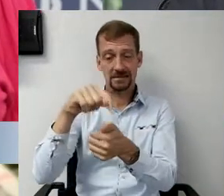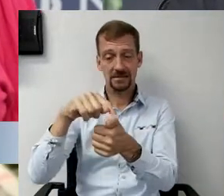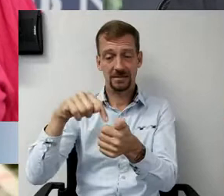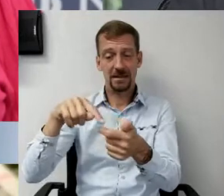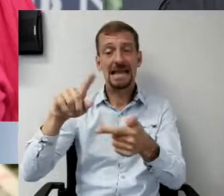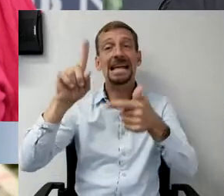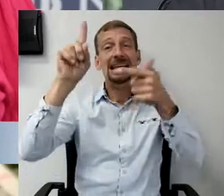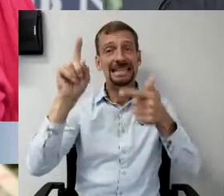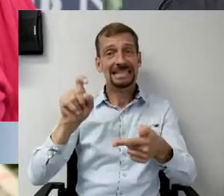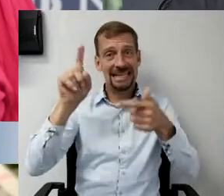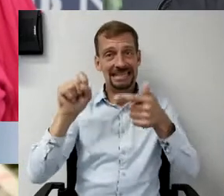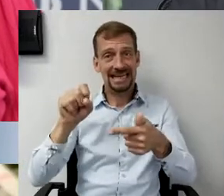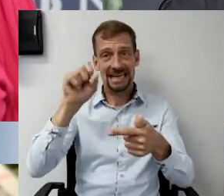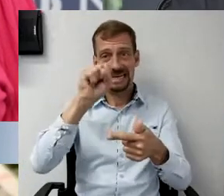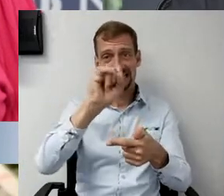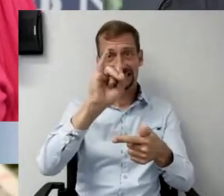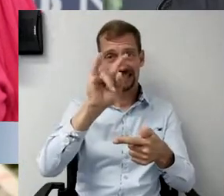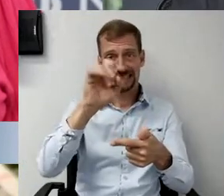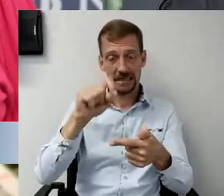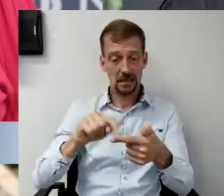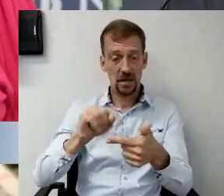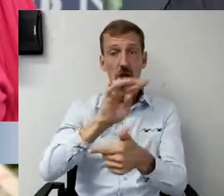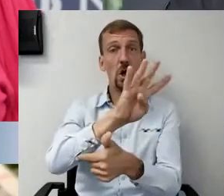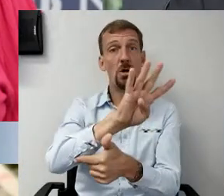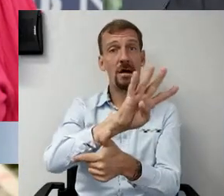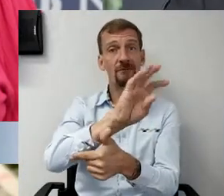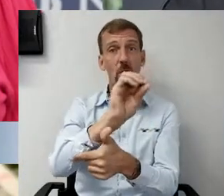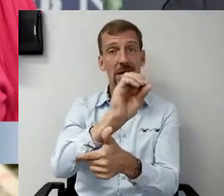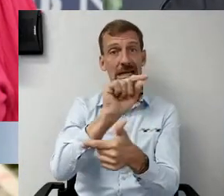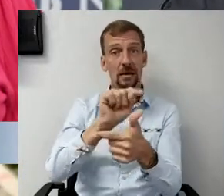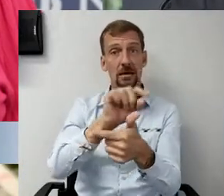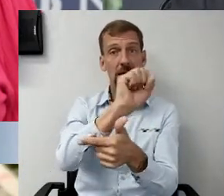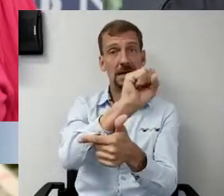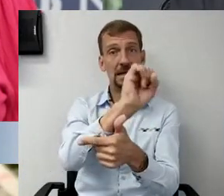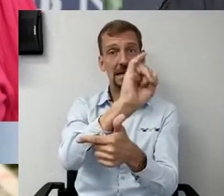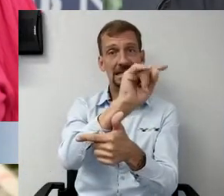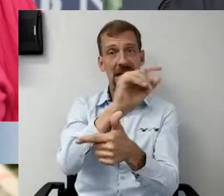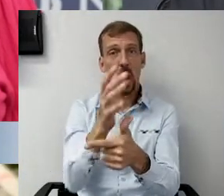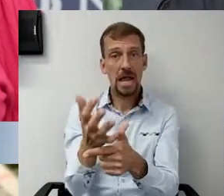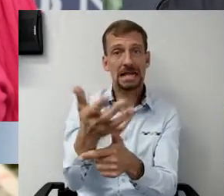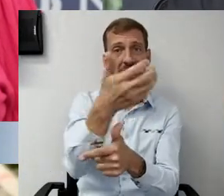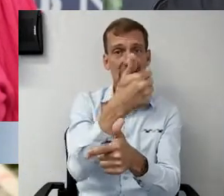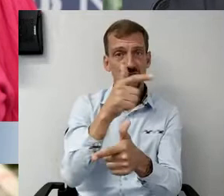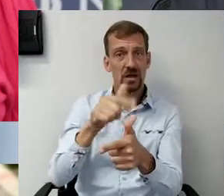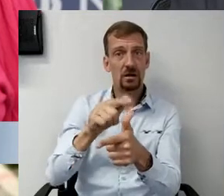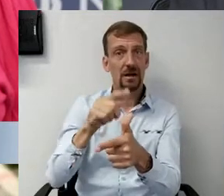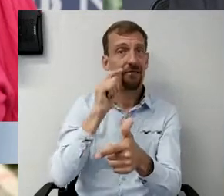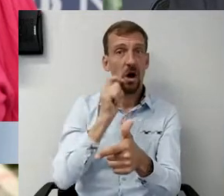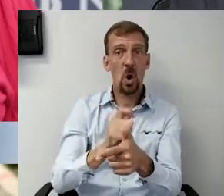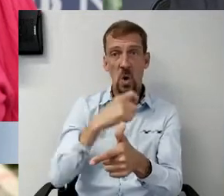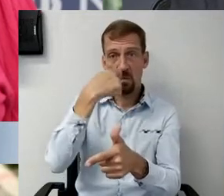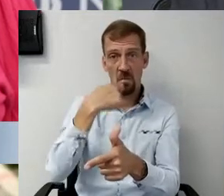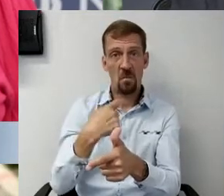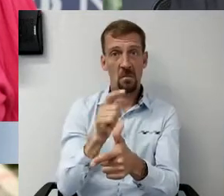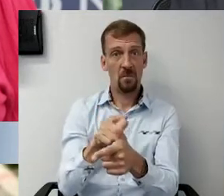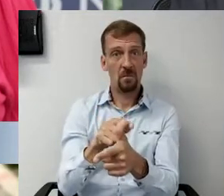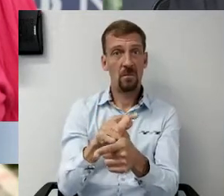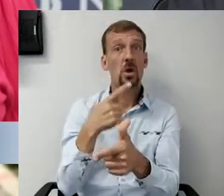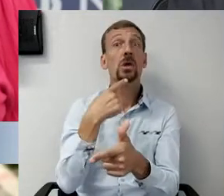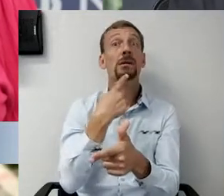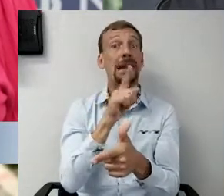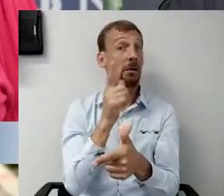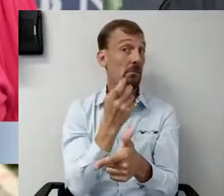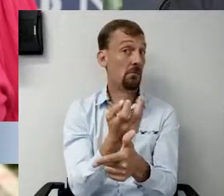So there are approximately 40 specimen collection sites throughout Tulare County. In fact, it was just announced the other